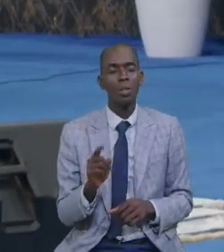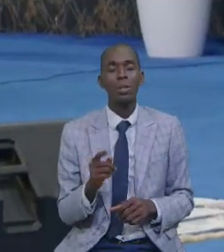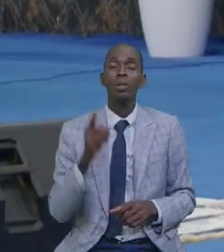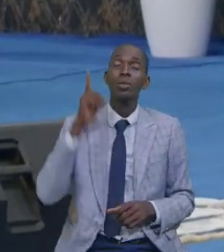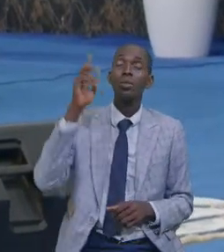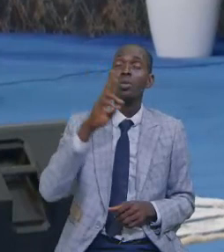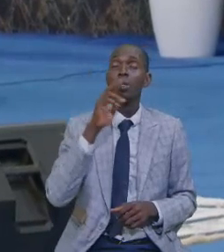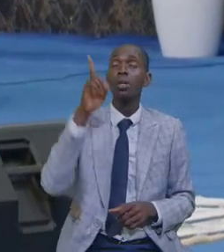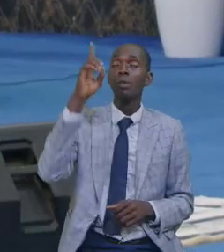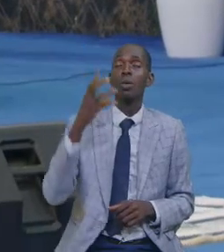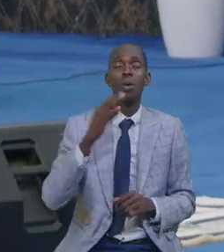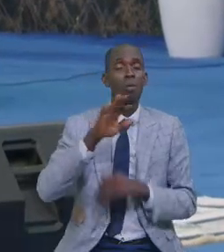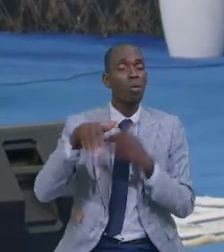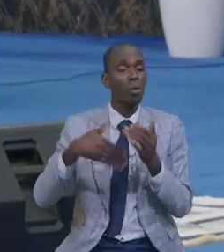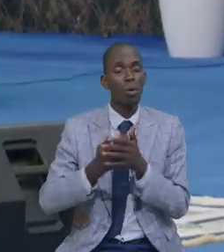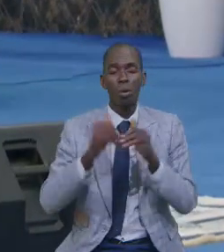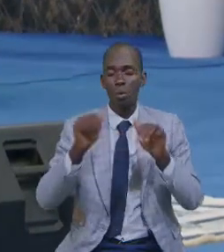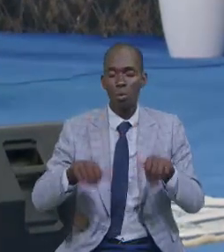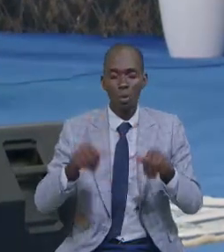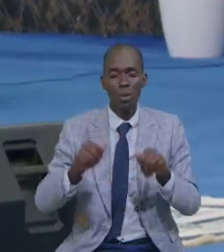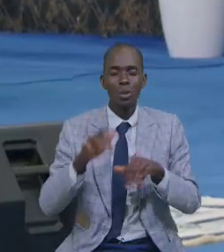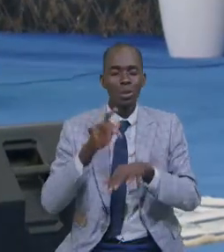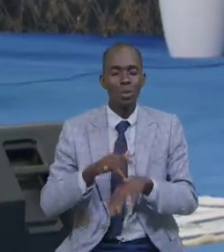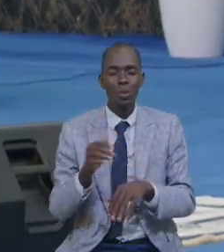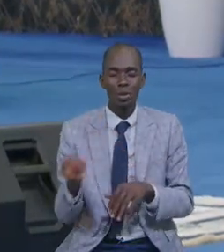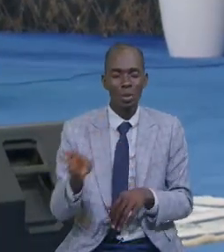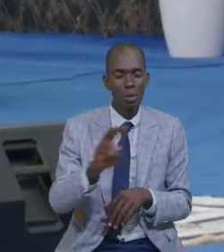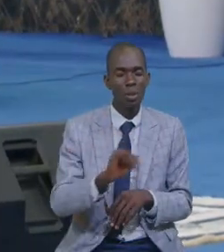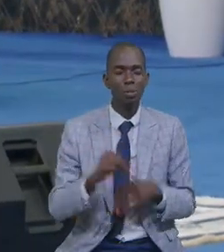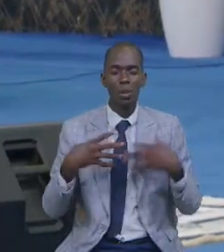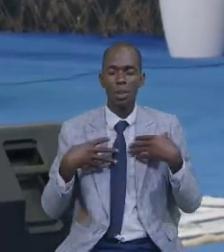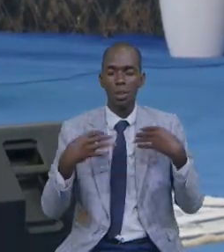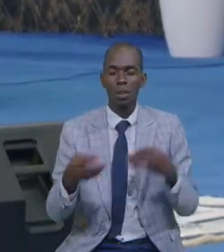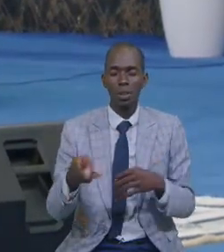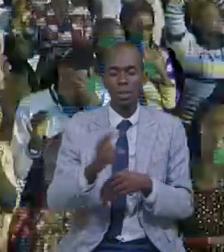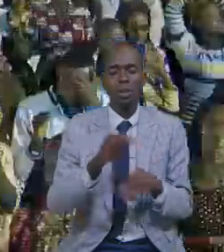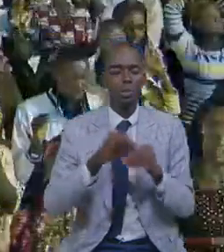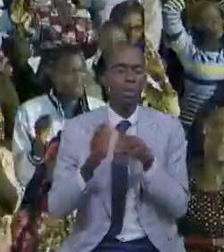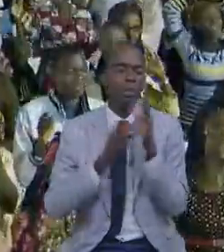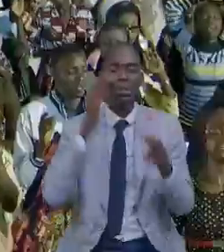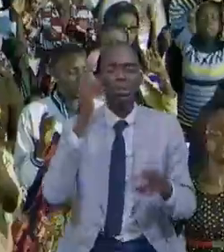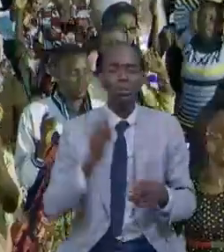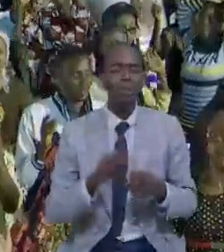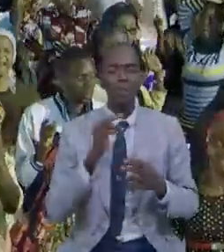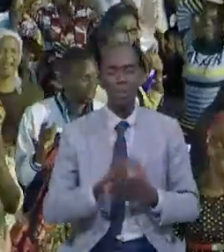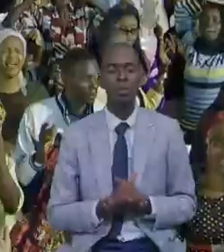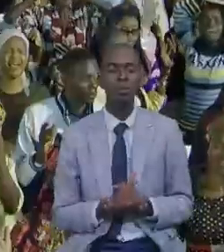all possibilities. Touch them, heal them in Jesus' name. Amen.